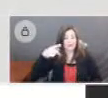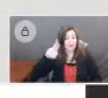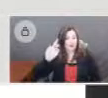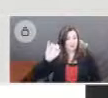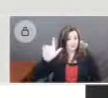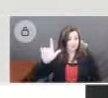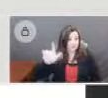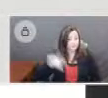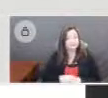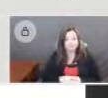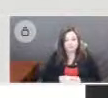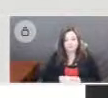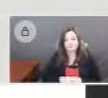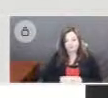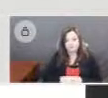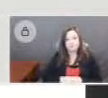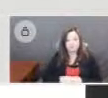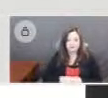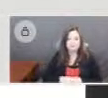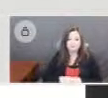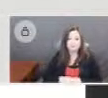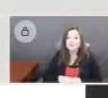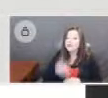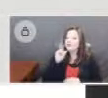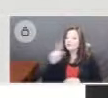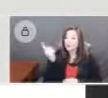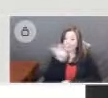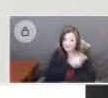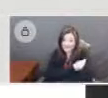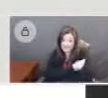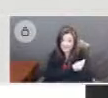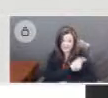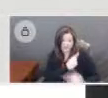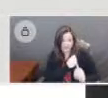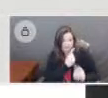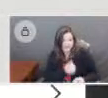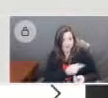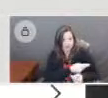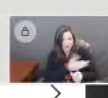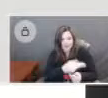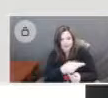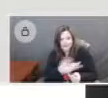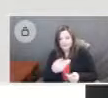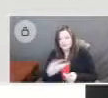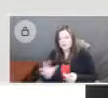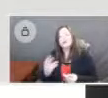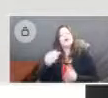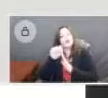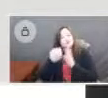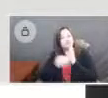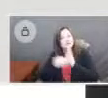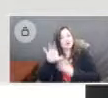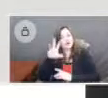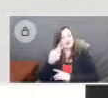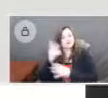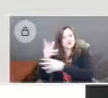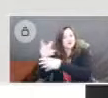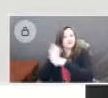April. In terms of the vaccines that have been given thus far, the state of Arkansas has received